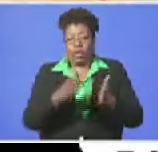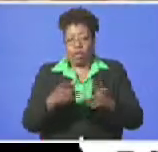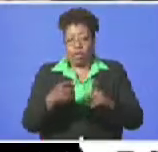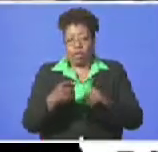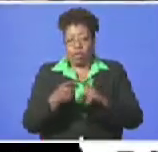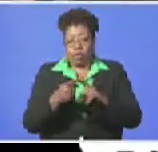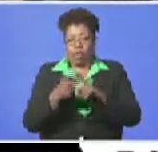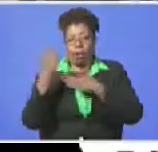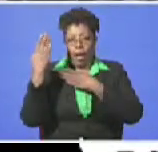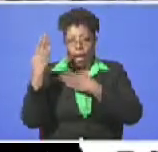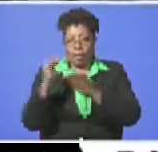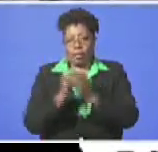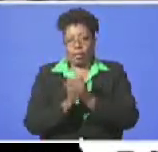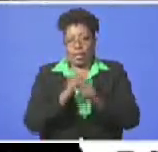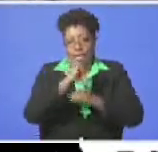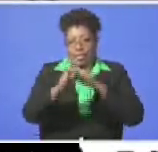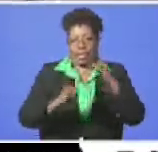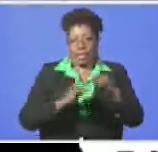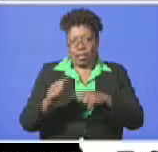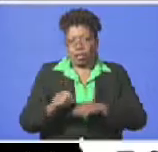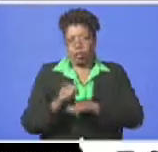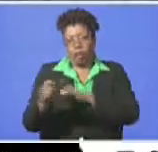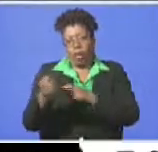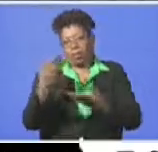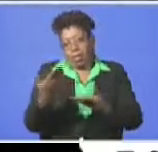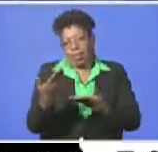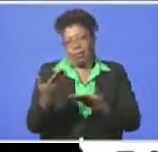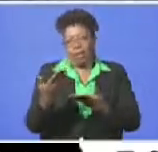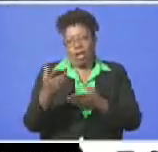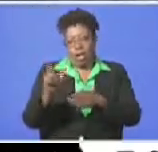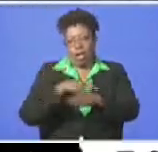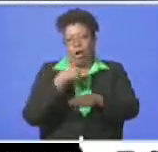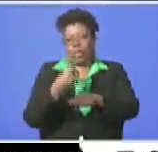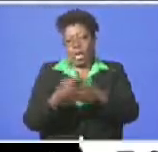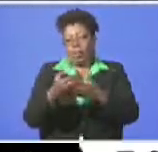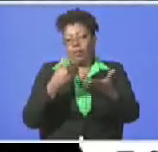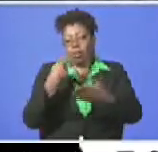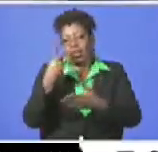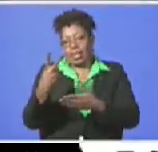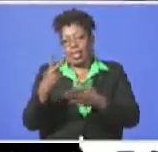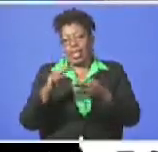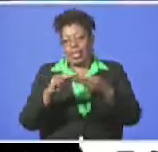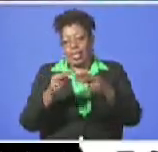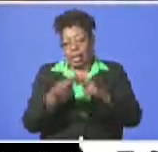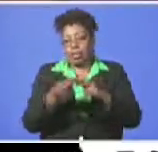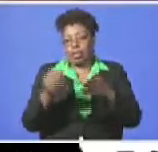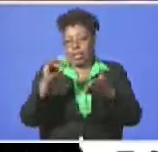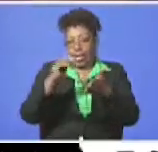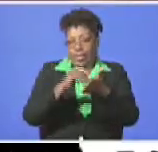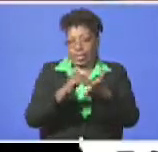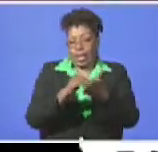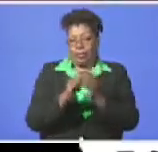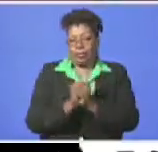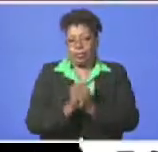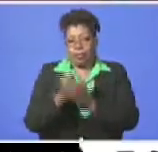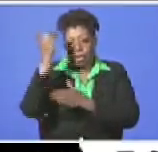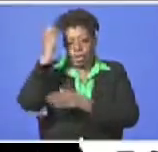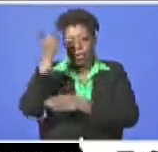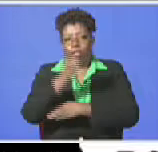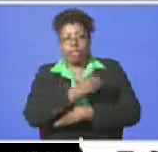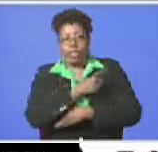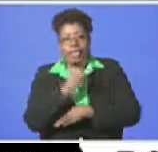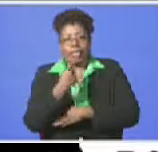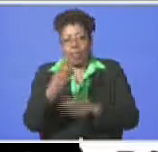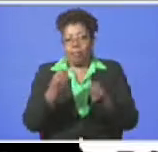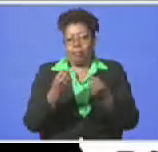with a global slump in international travel, it may be a while before we see those numbers again. Tourism Minister, the Honorable Dionisio de Aguilar, says